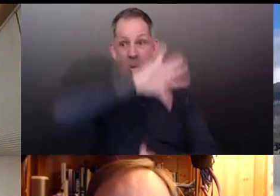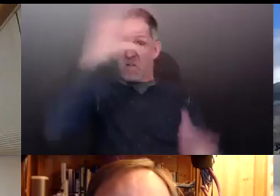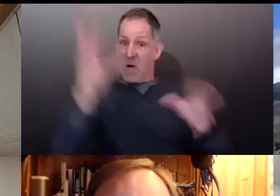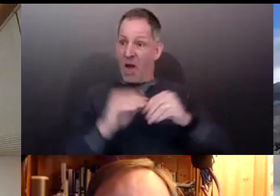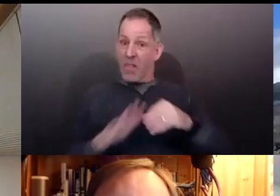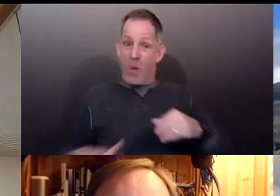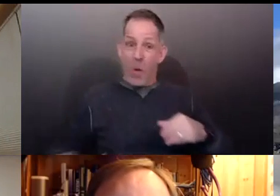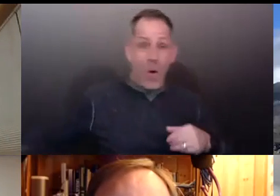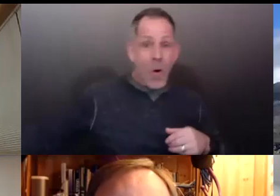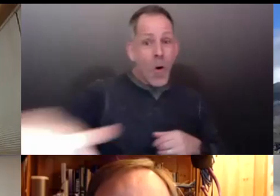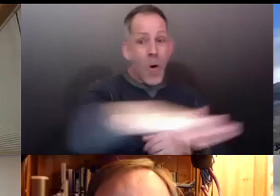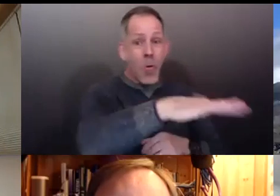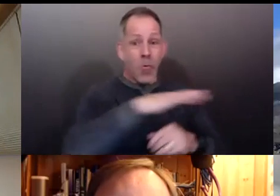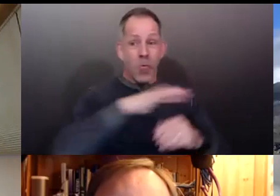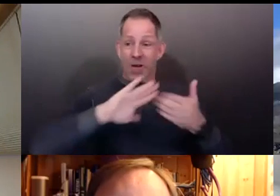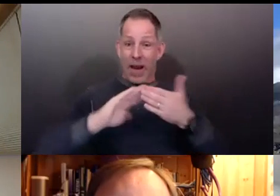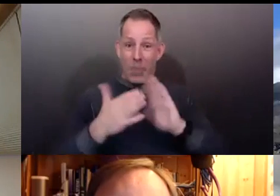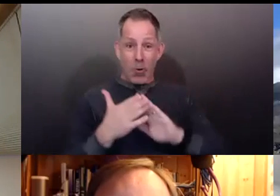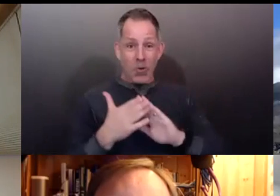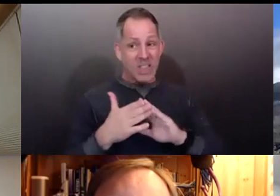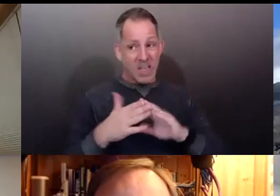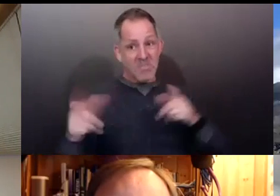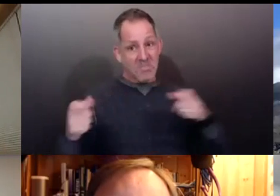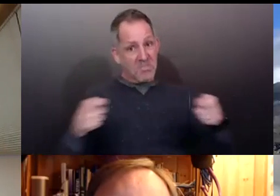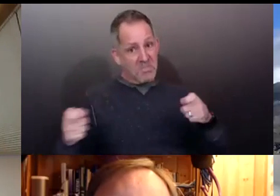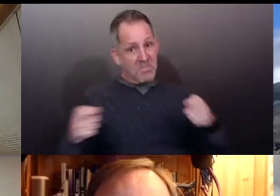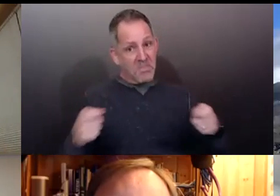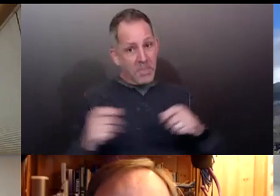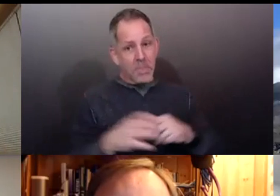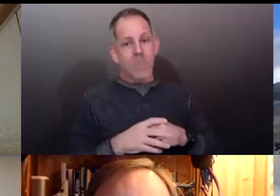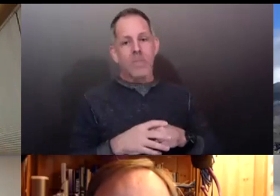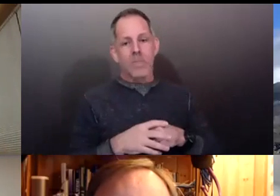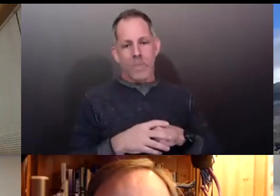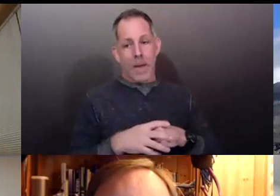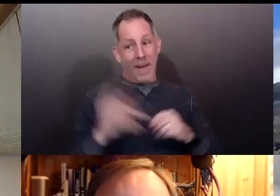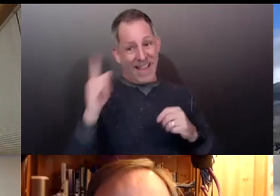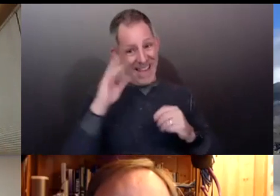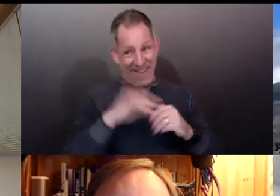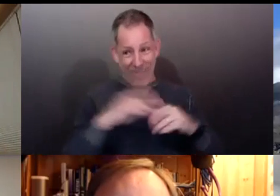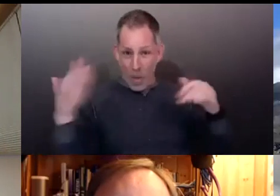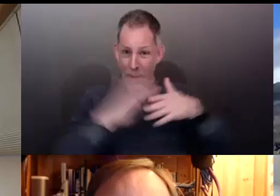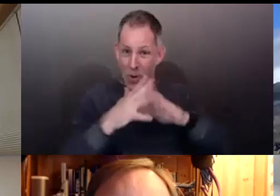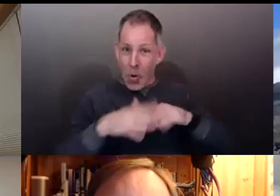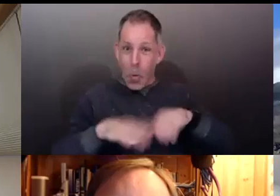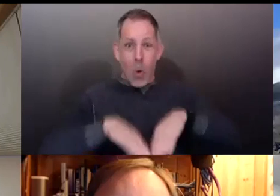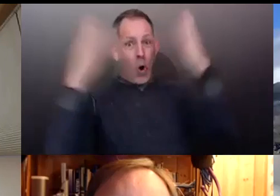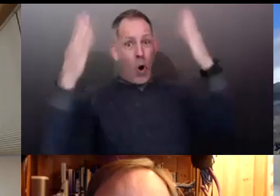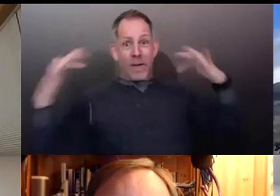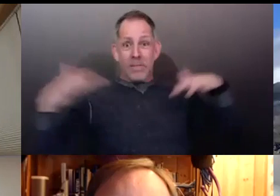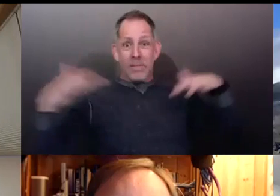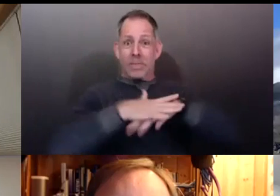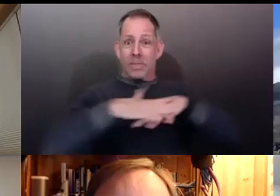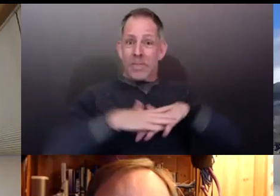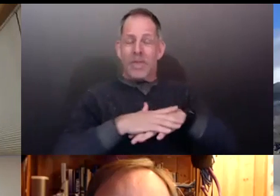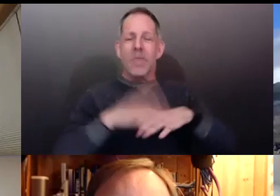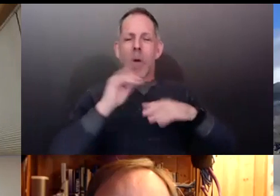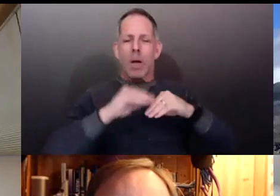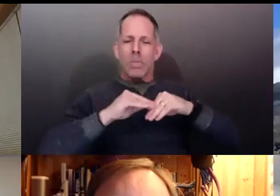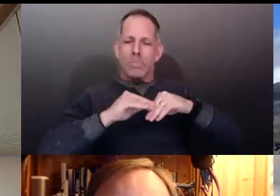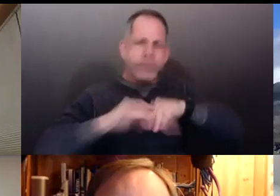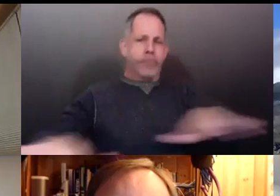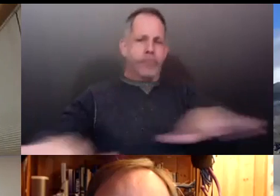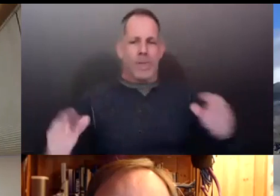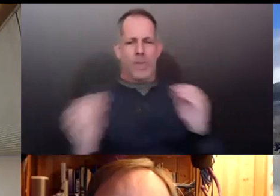getting more cases. And so that's really, I think people have to kind of put their individual hat to the side for a minute